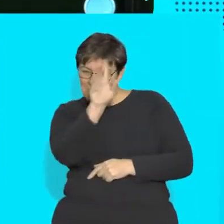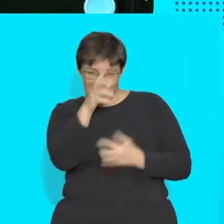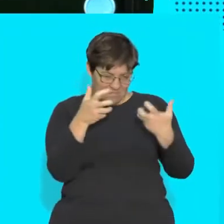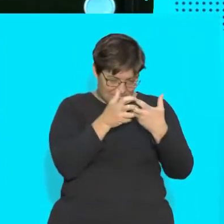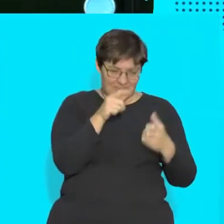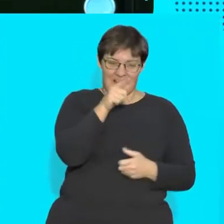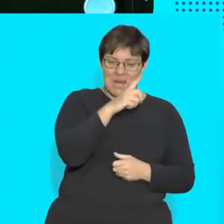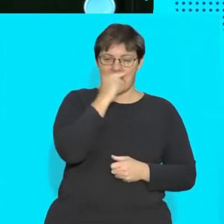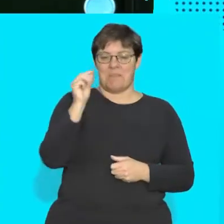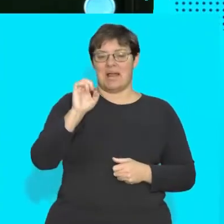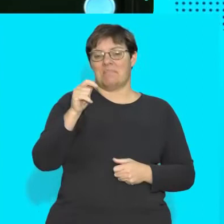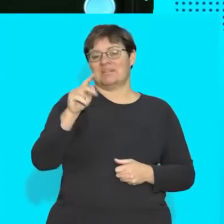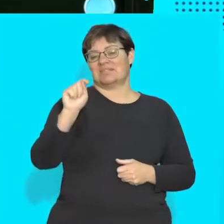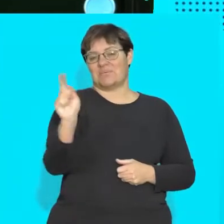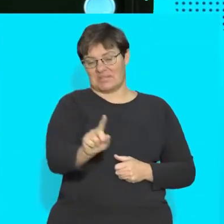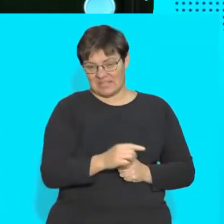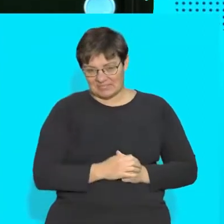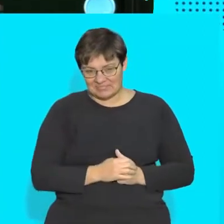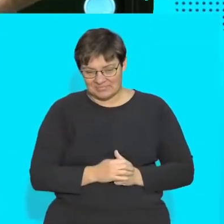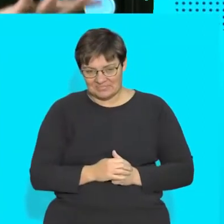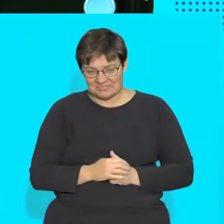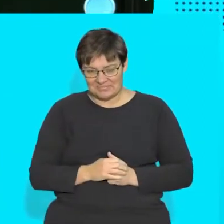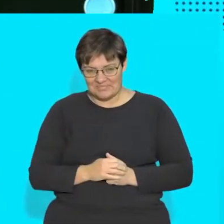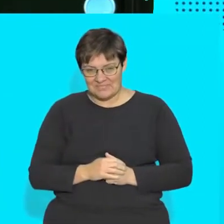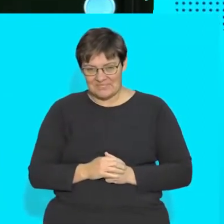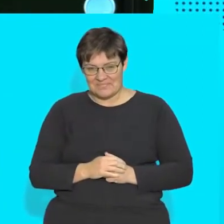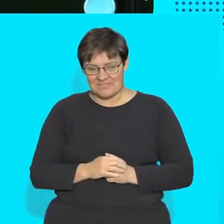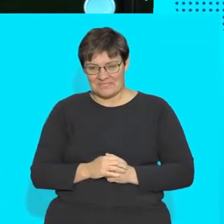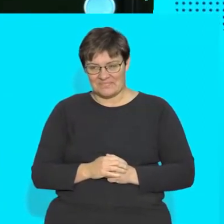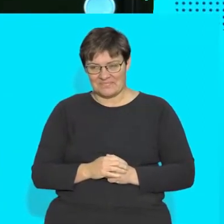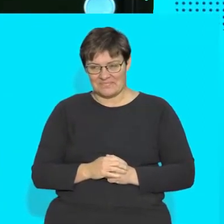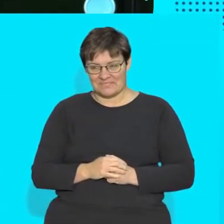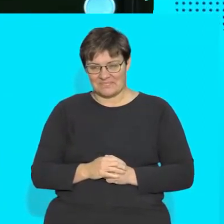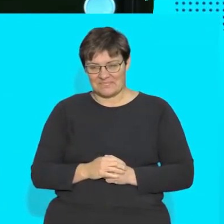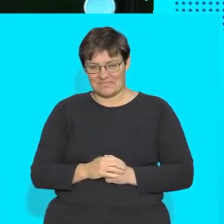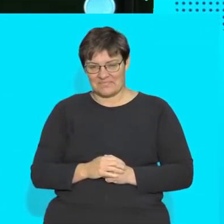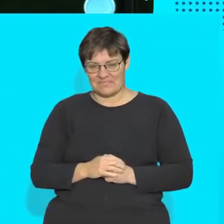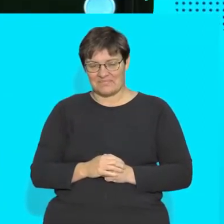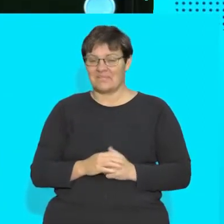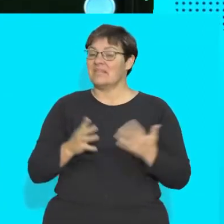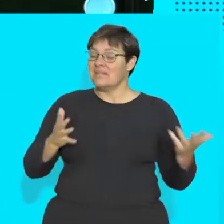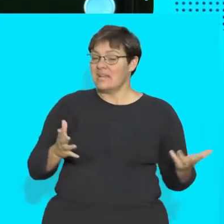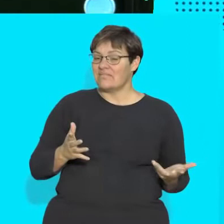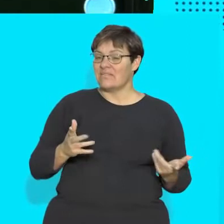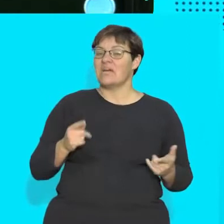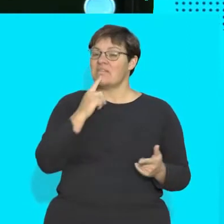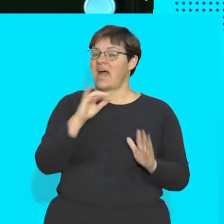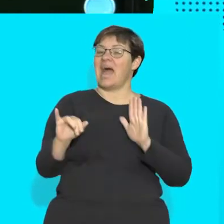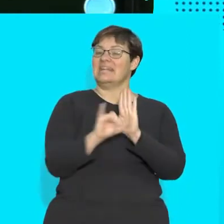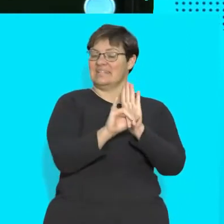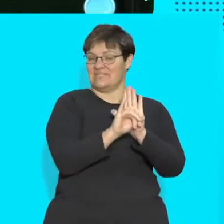a diffraction grating, and out comes this pattern. And then they